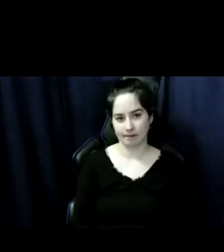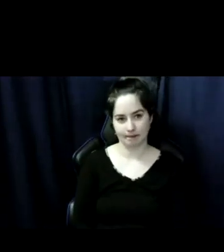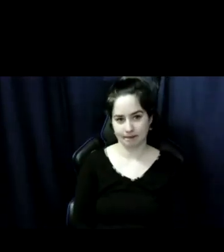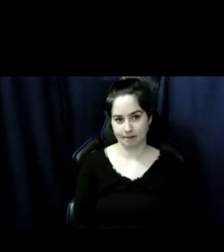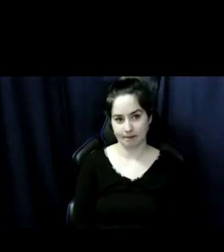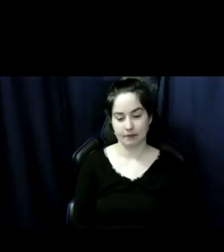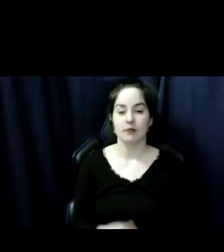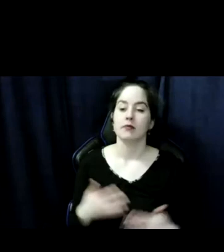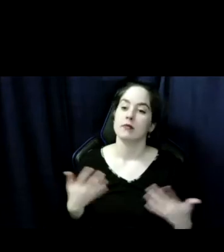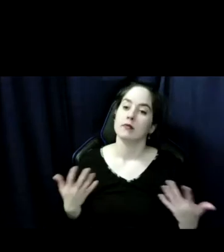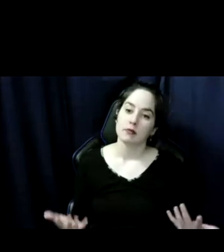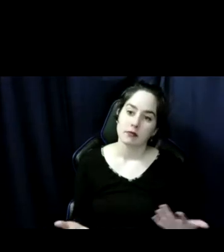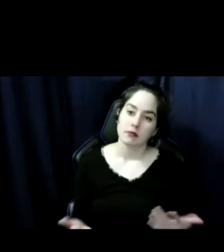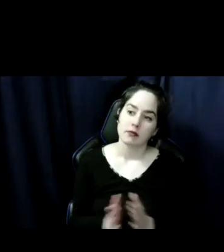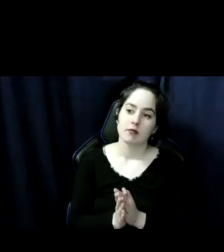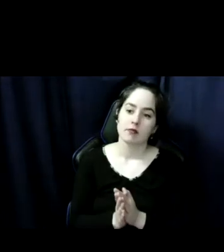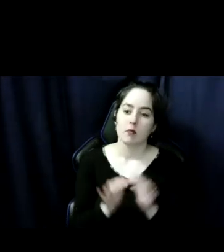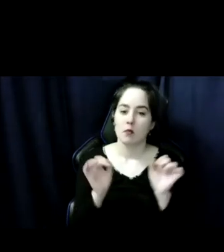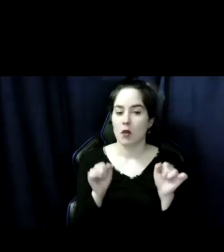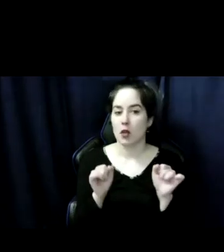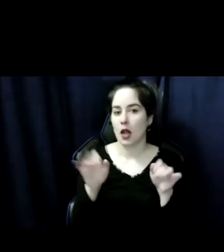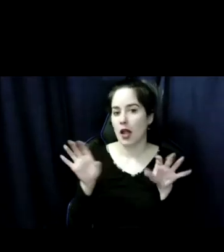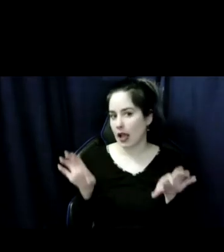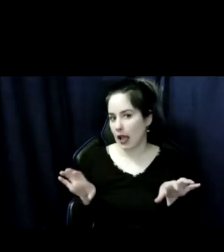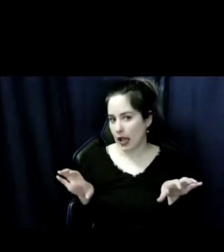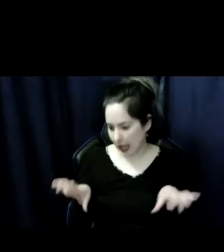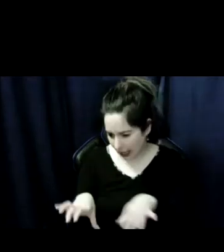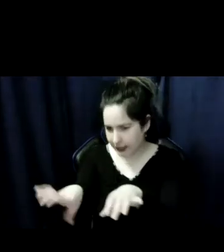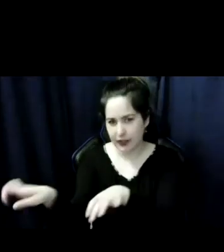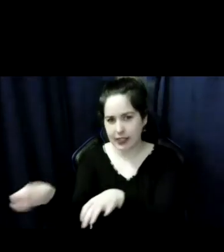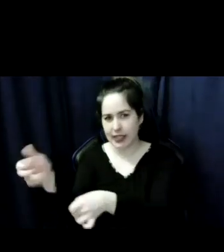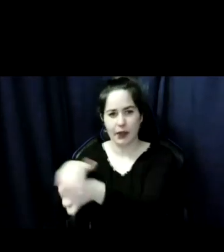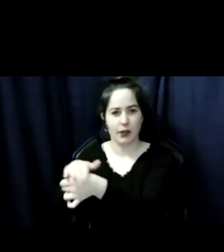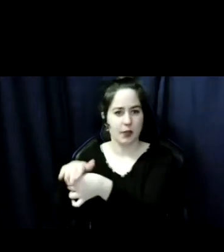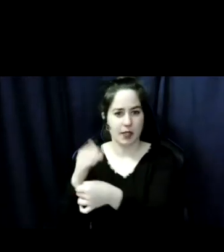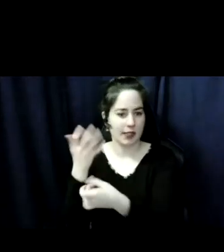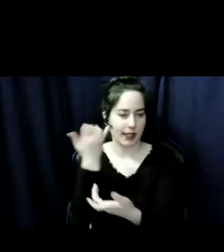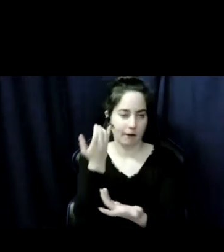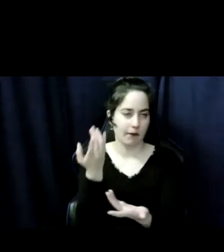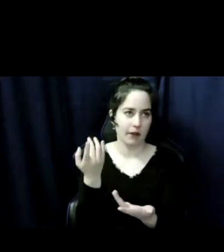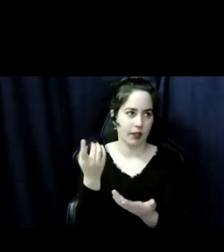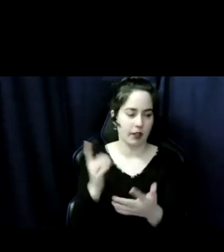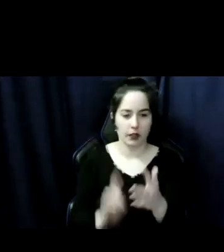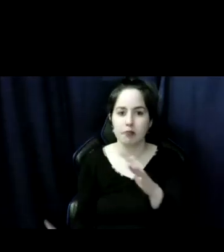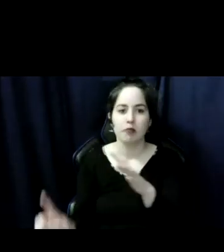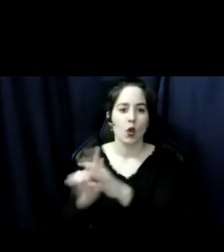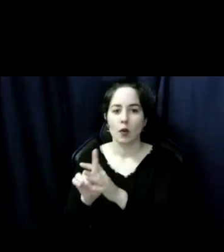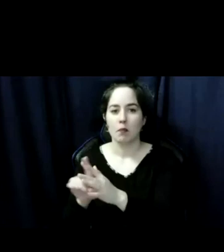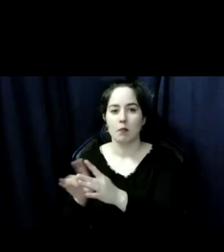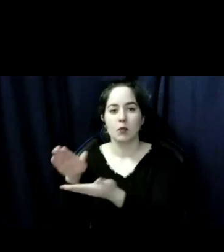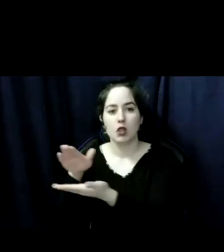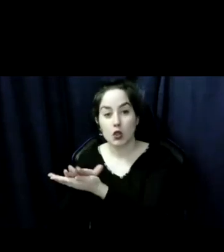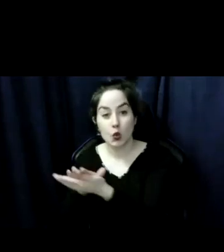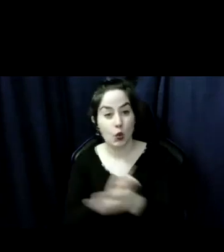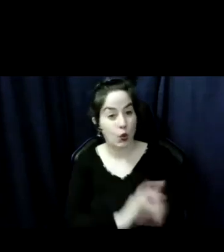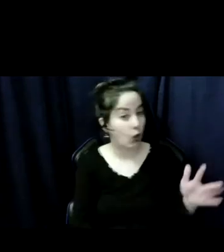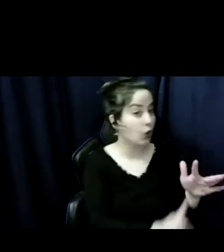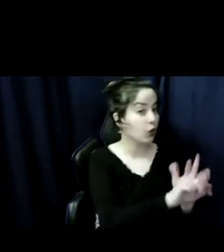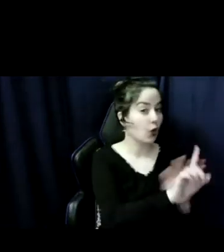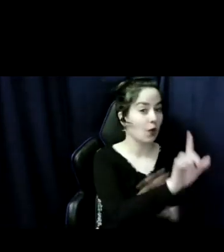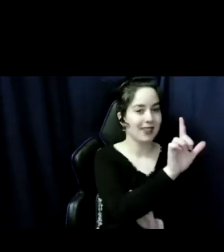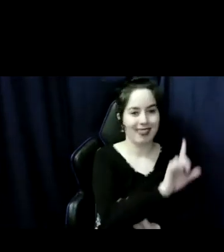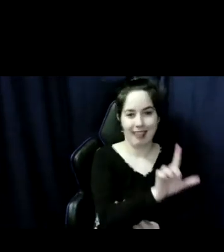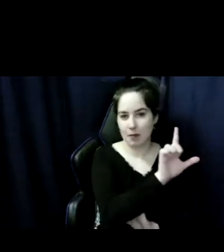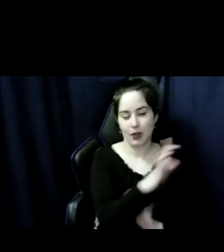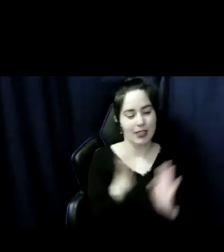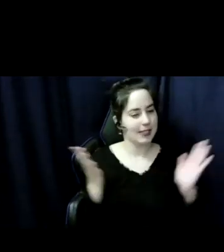you know, in other spaces, like if you're going into schools or libraries or whatever, that's something you would have to fund. You